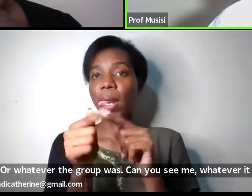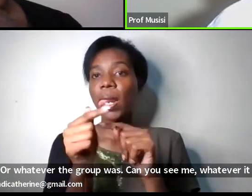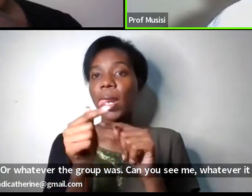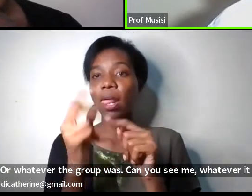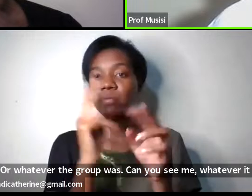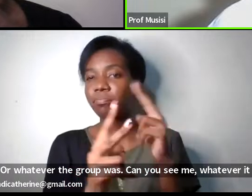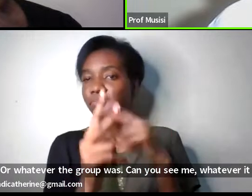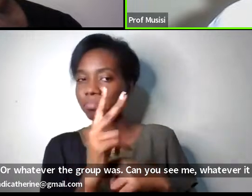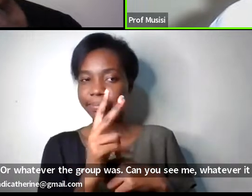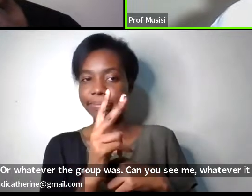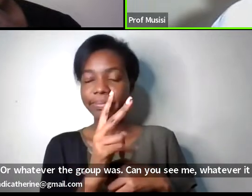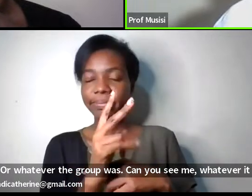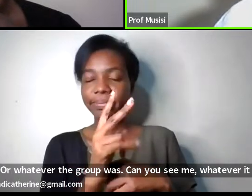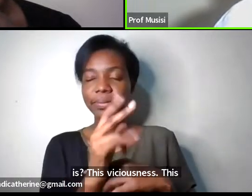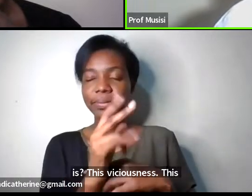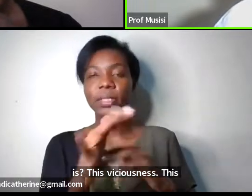cyclic